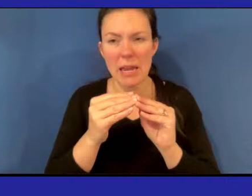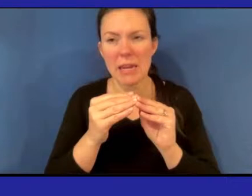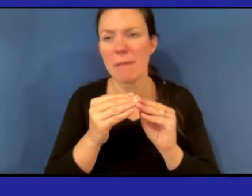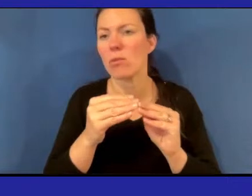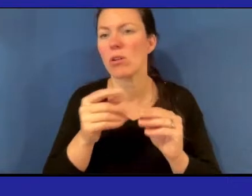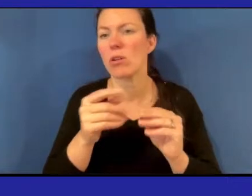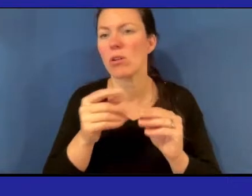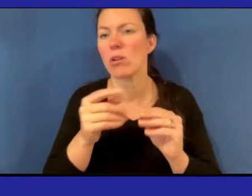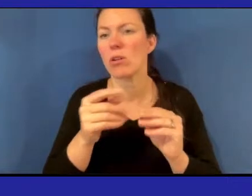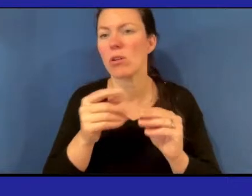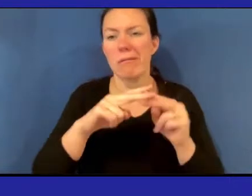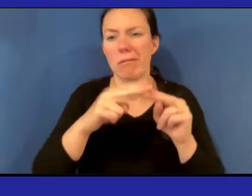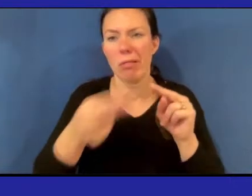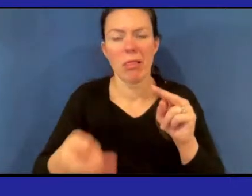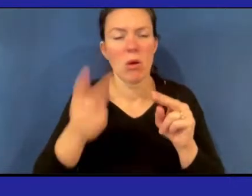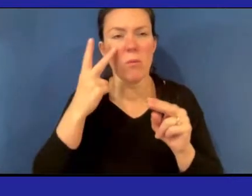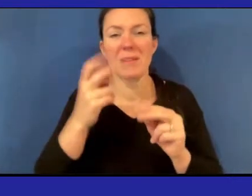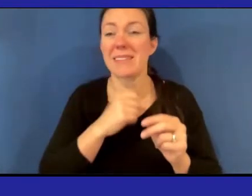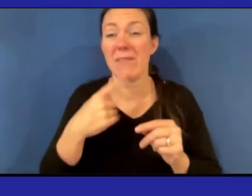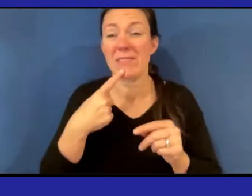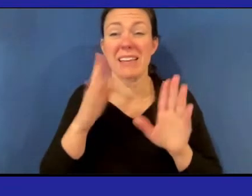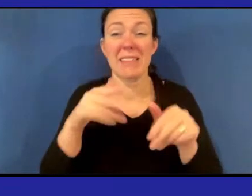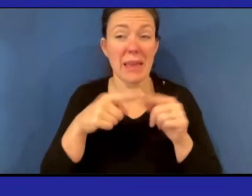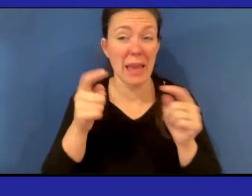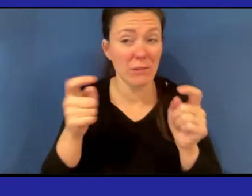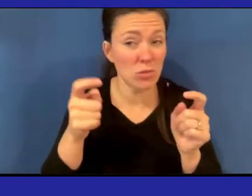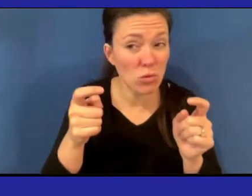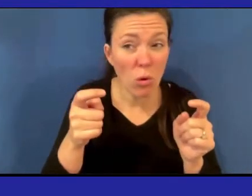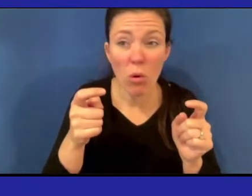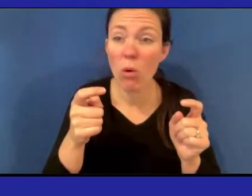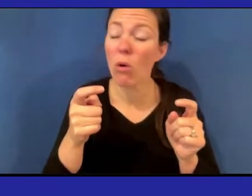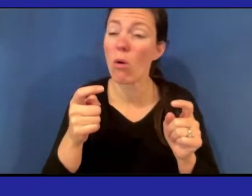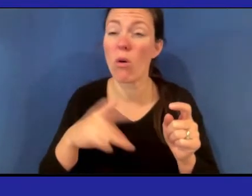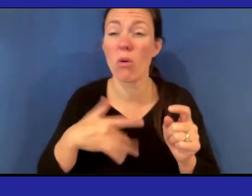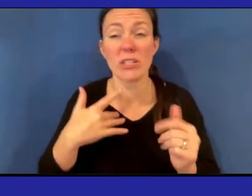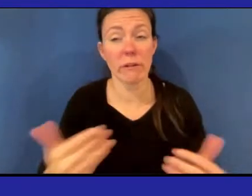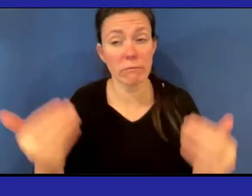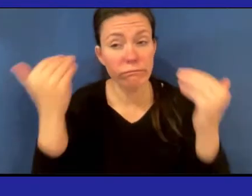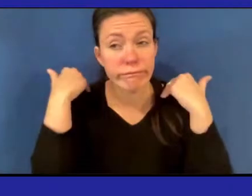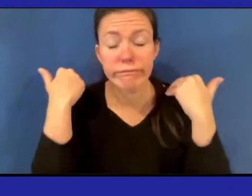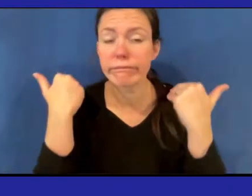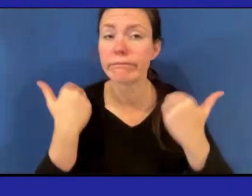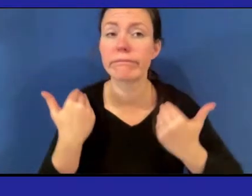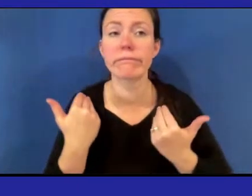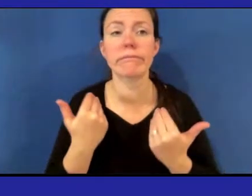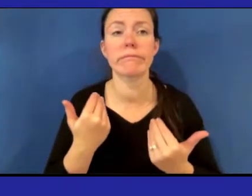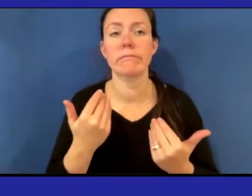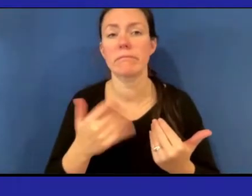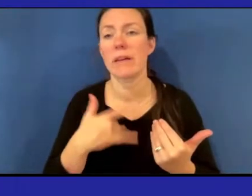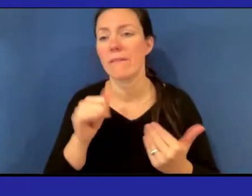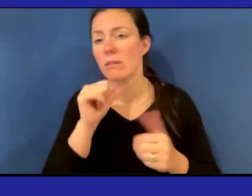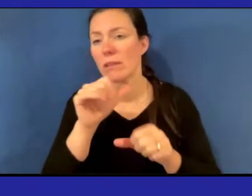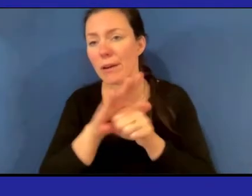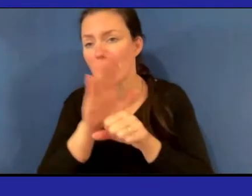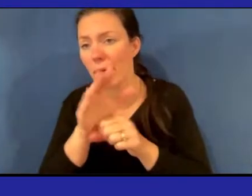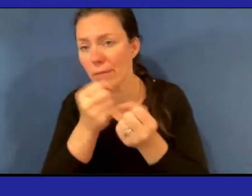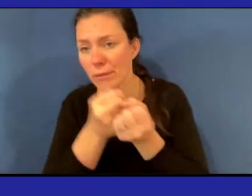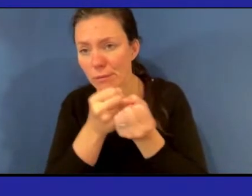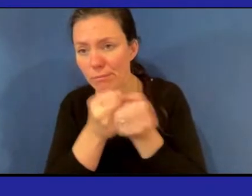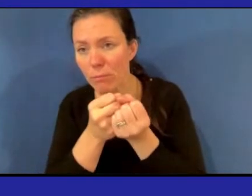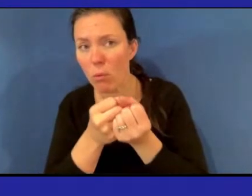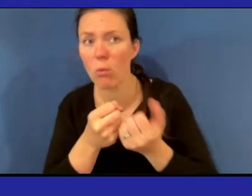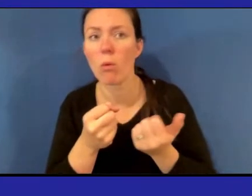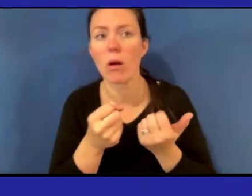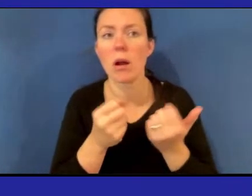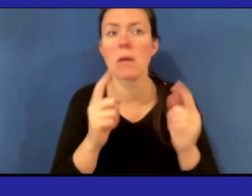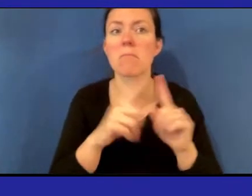need sort of a more serious sort of level of support. Which is a good thing. So more people